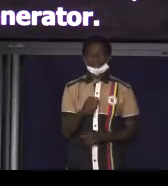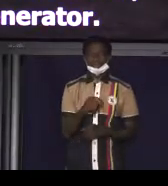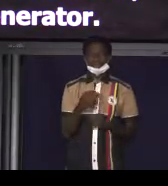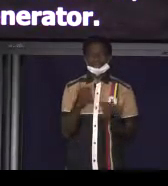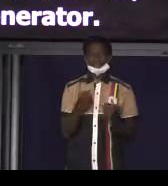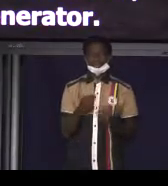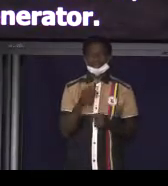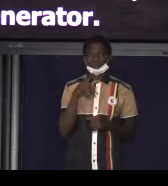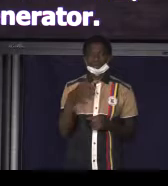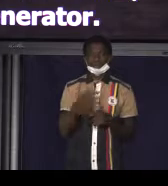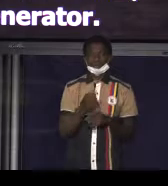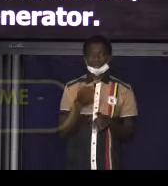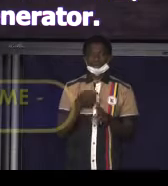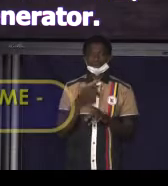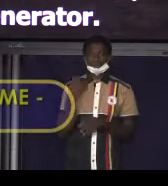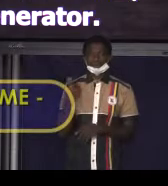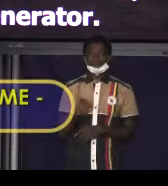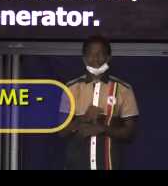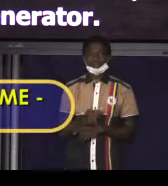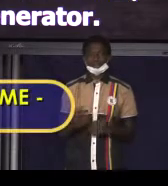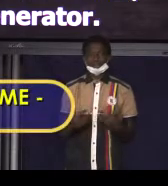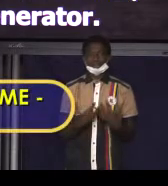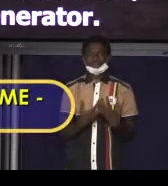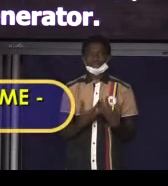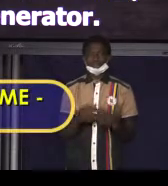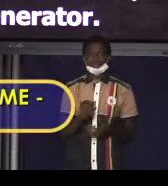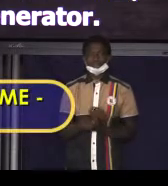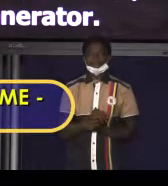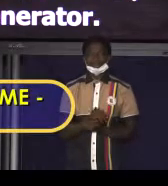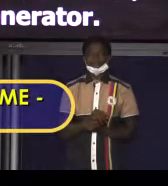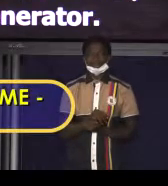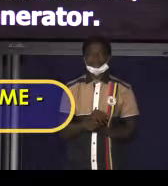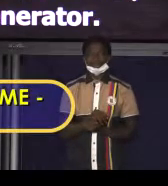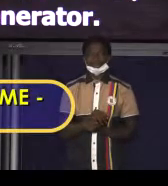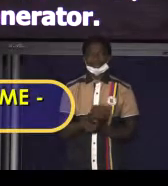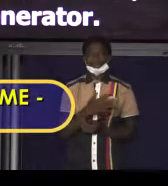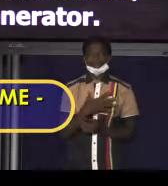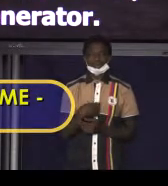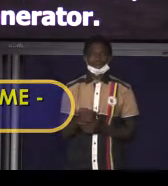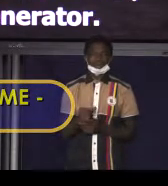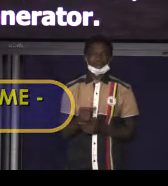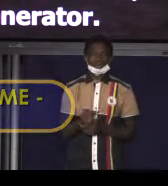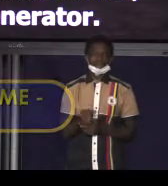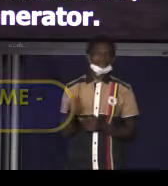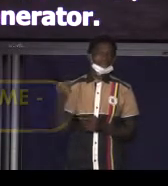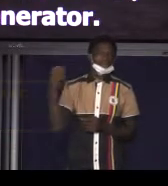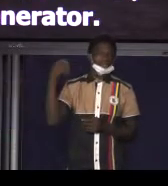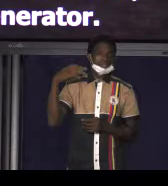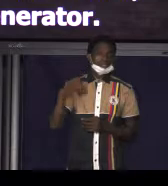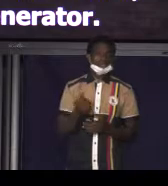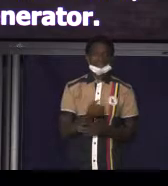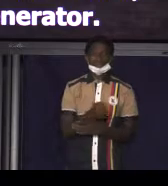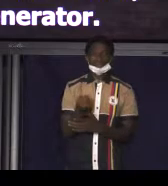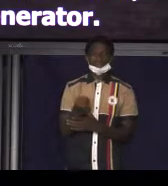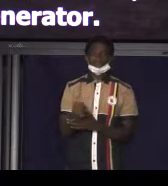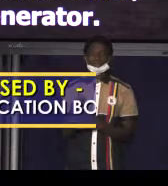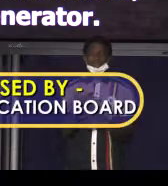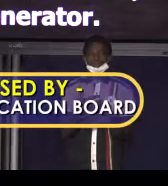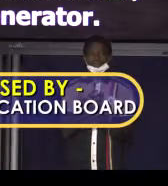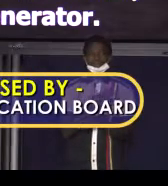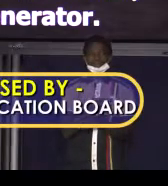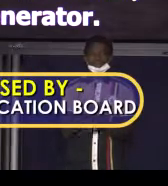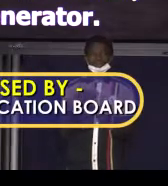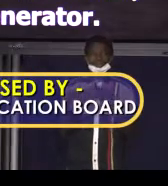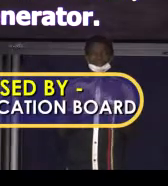the current you derive from your generator, your electricity generation and distribution companies,